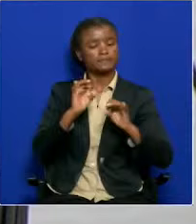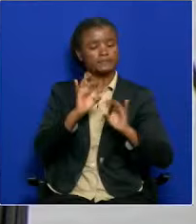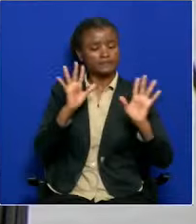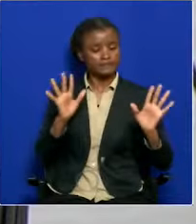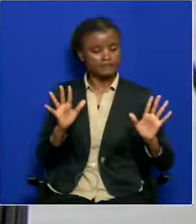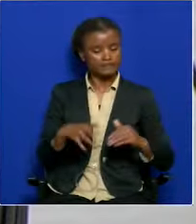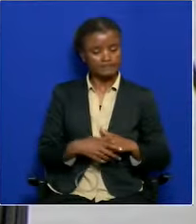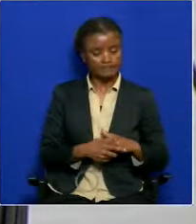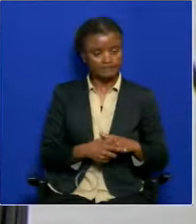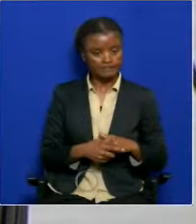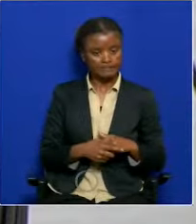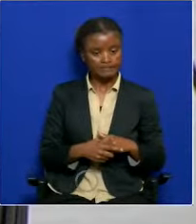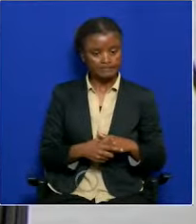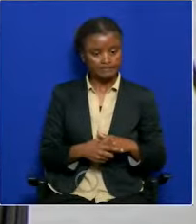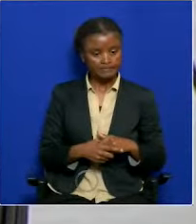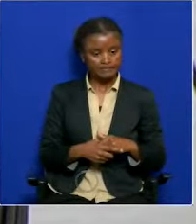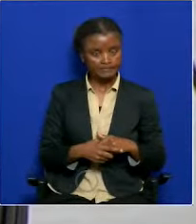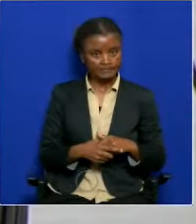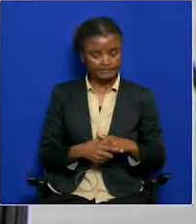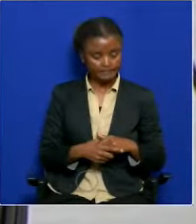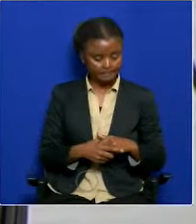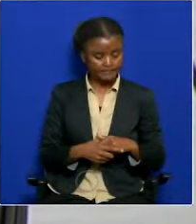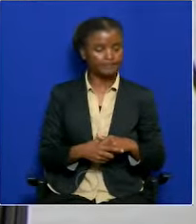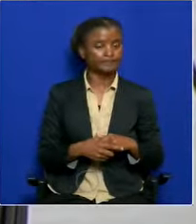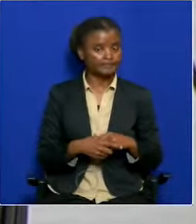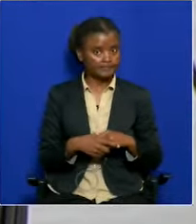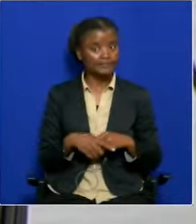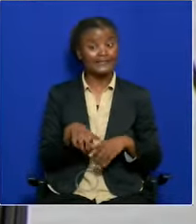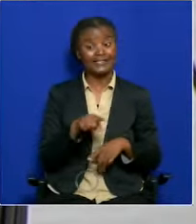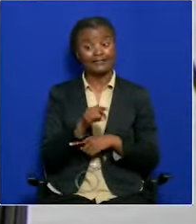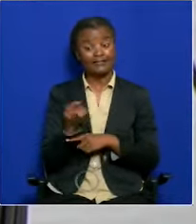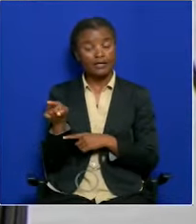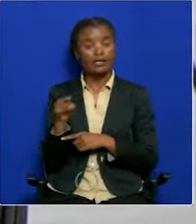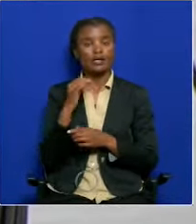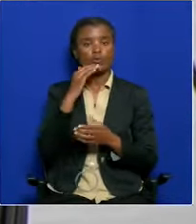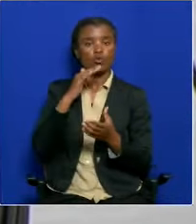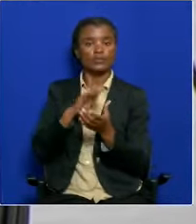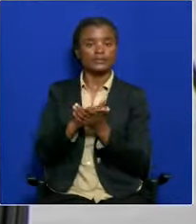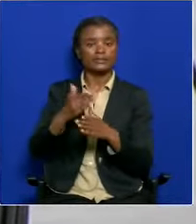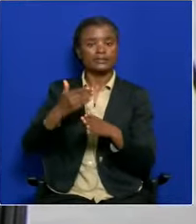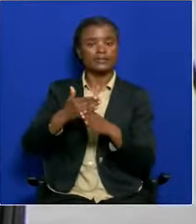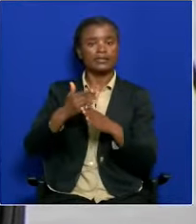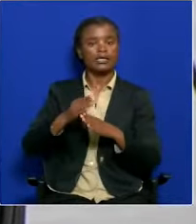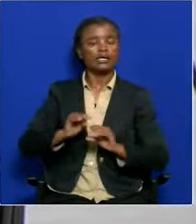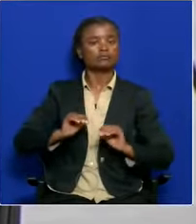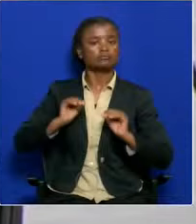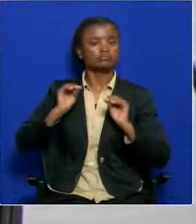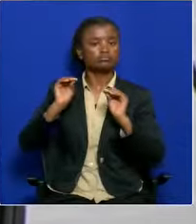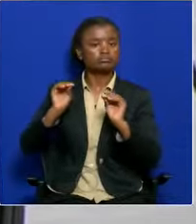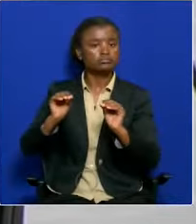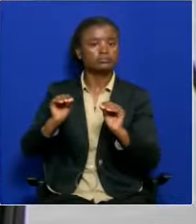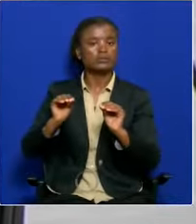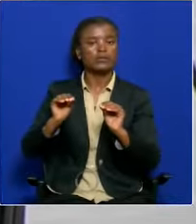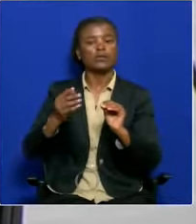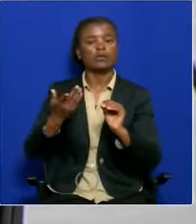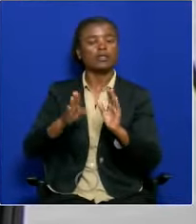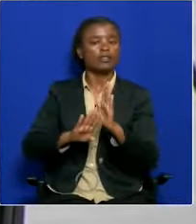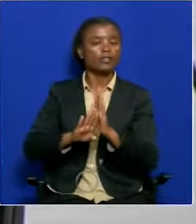Promises of career advancements or promotion in exchange for